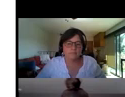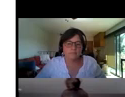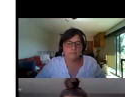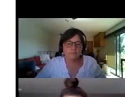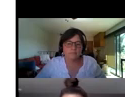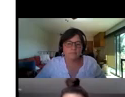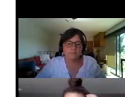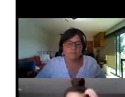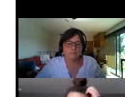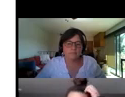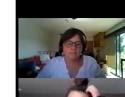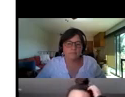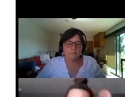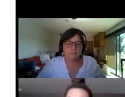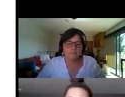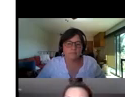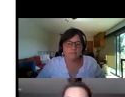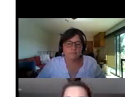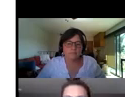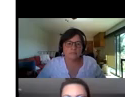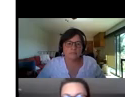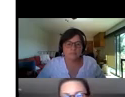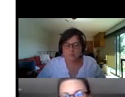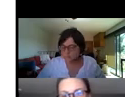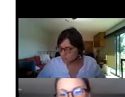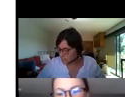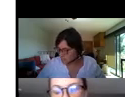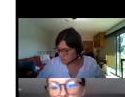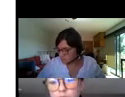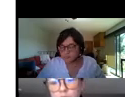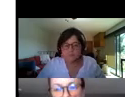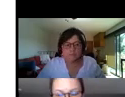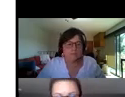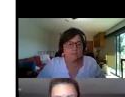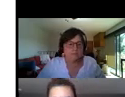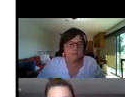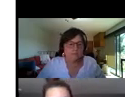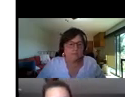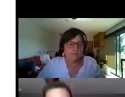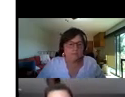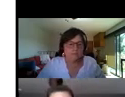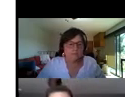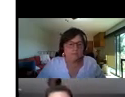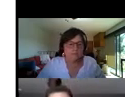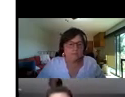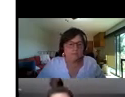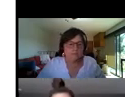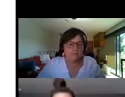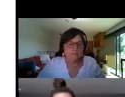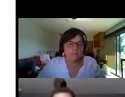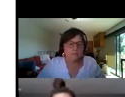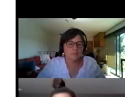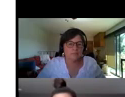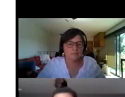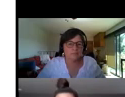to get that educational gap disparity gone? How do we push them into these colleges? And so students went out, they met political